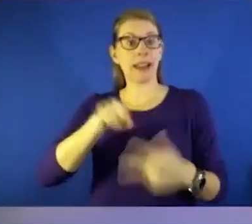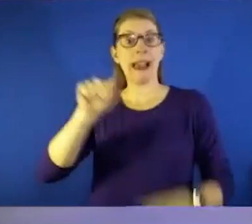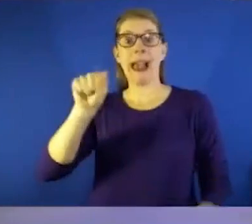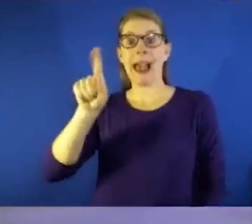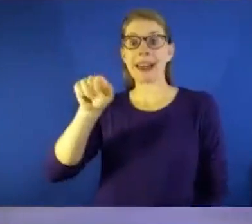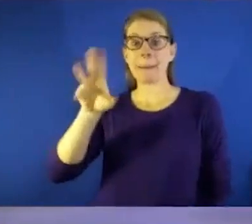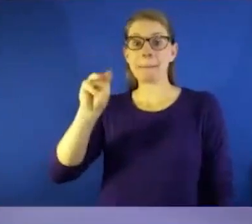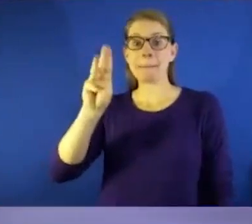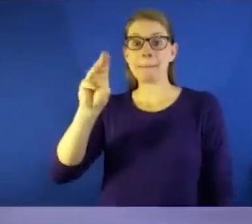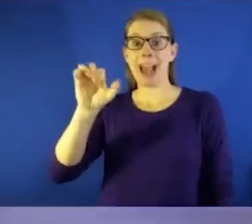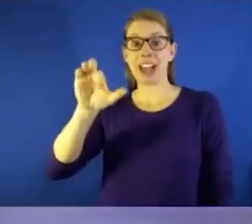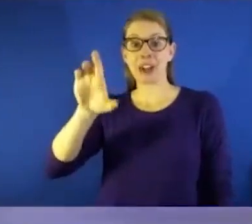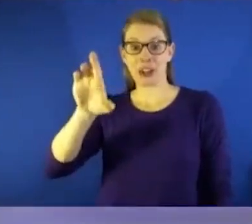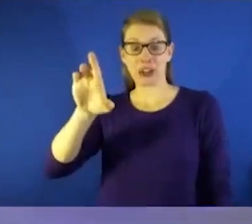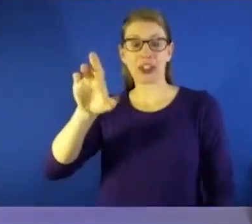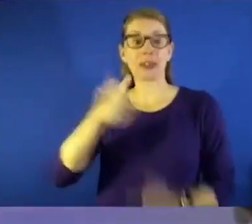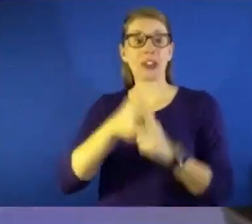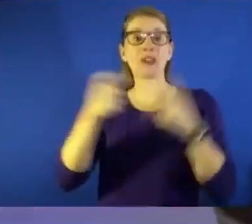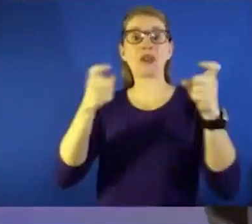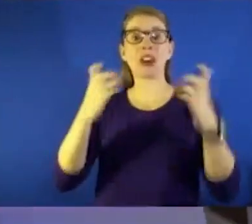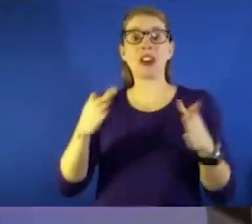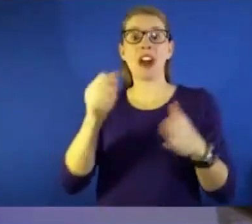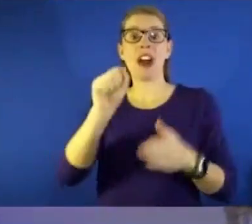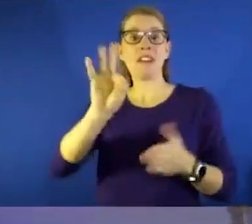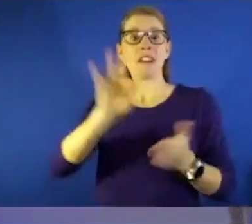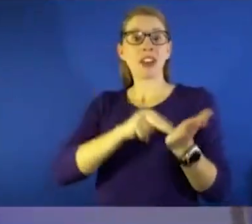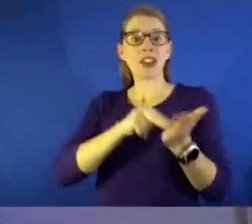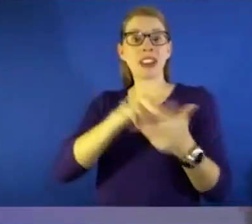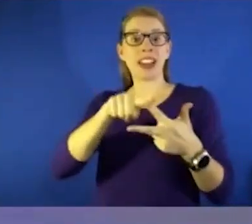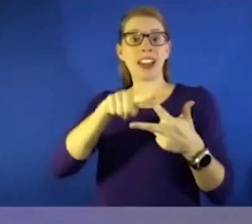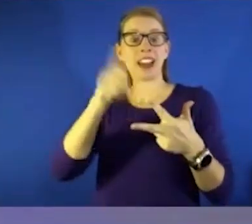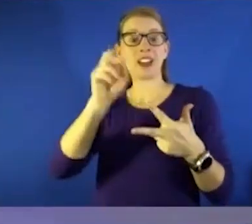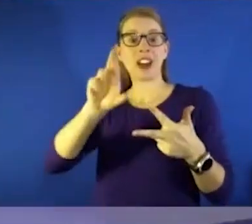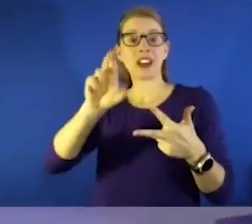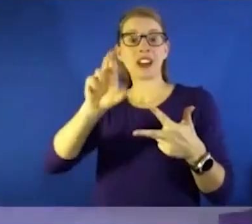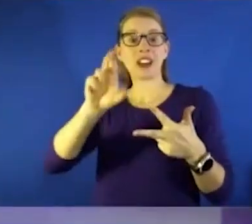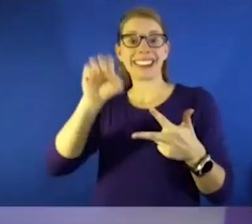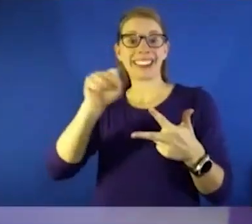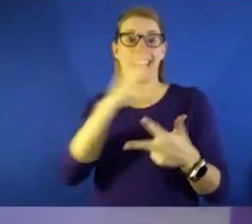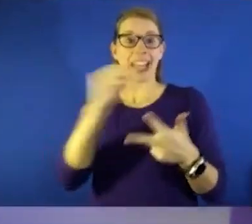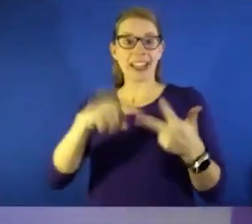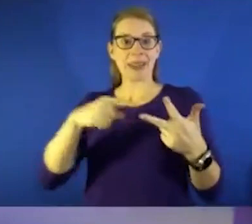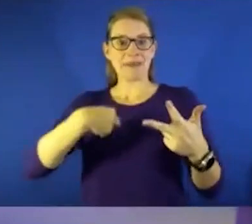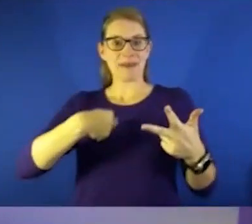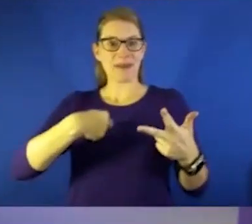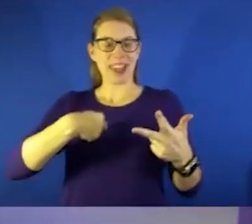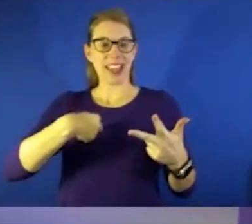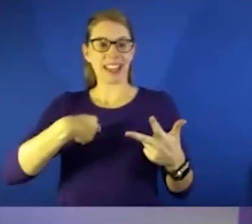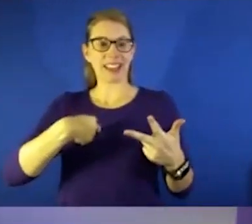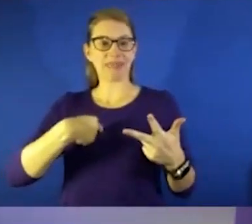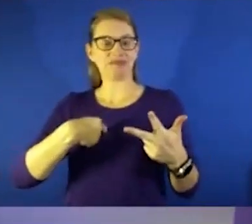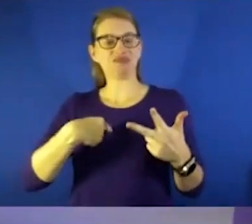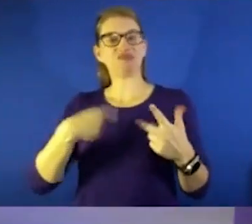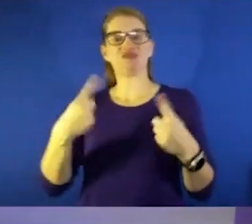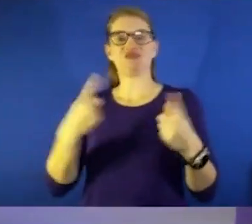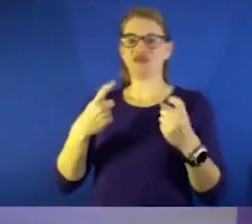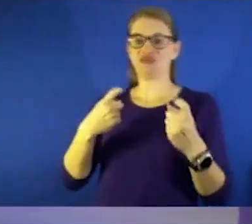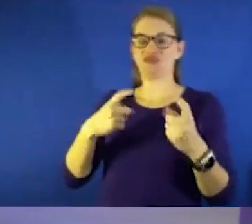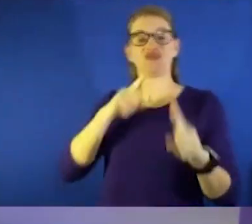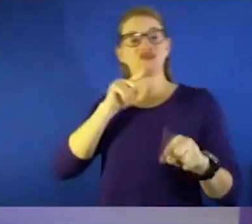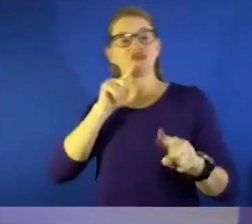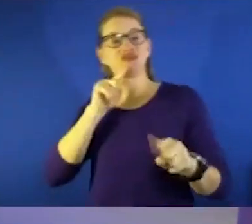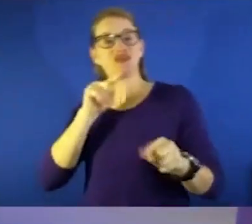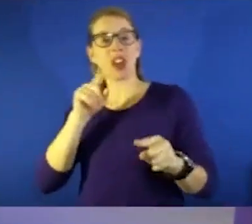he is Director of Nursing here at the health system, of course, Dr. Stites, and me. We're going to be taking your questions. They're going to help us kind of navigate what this rollout is going to look like here at